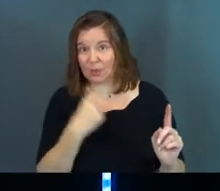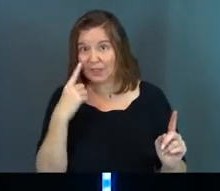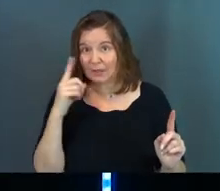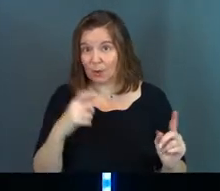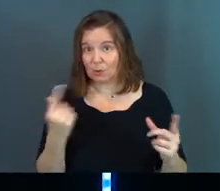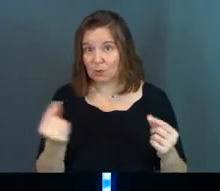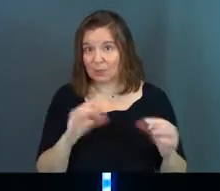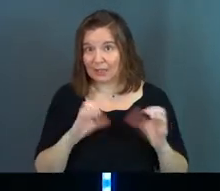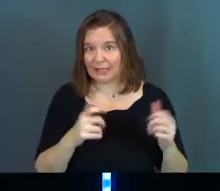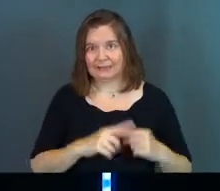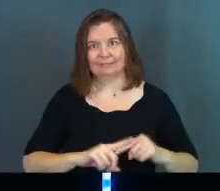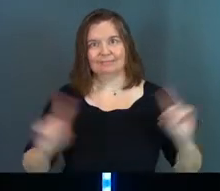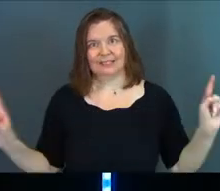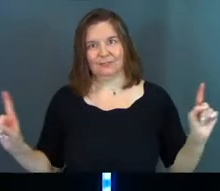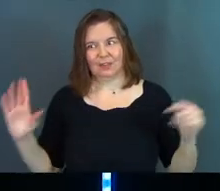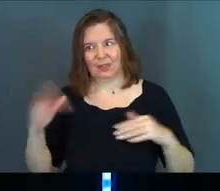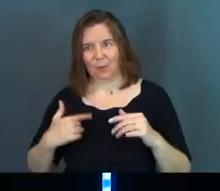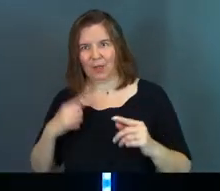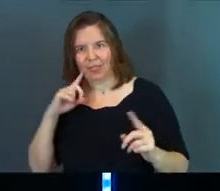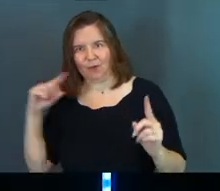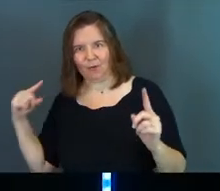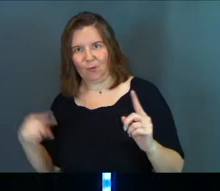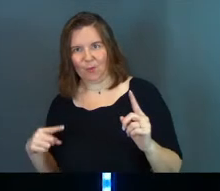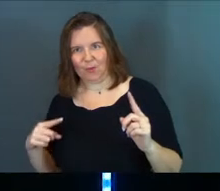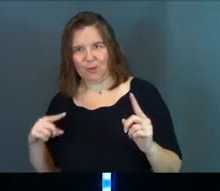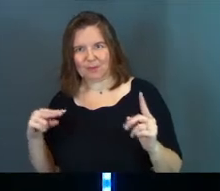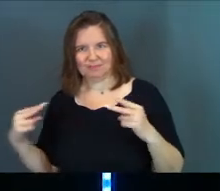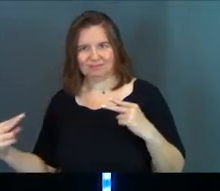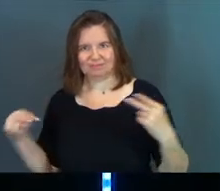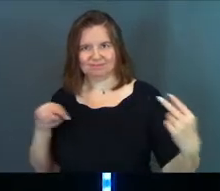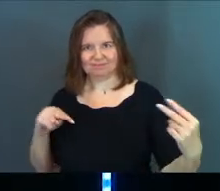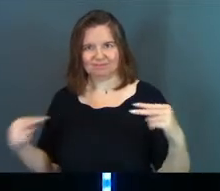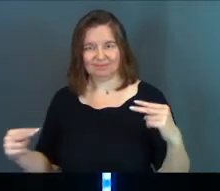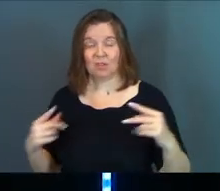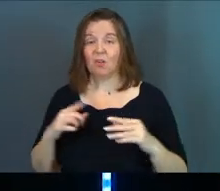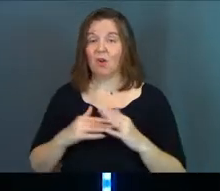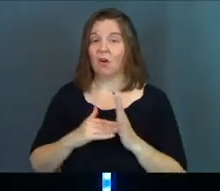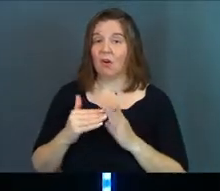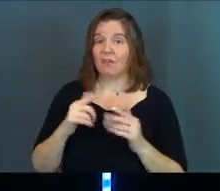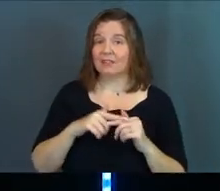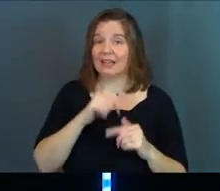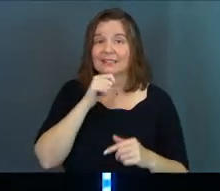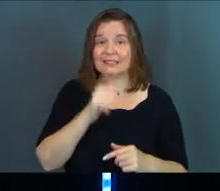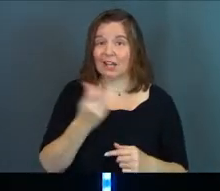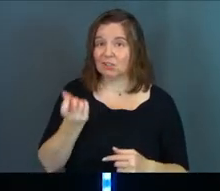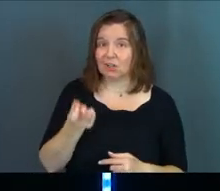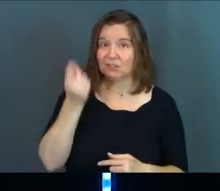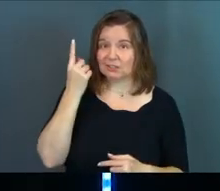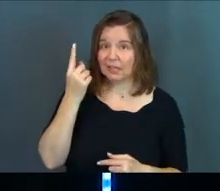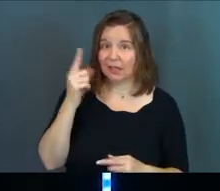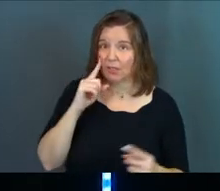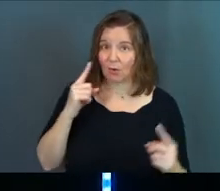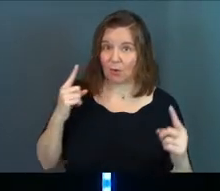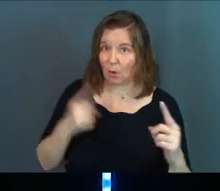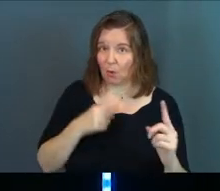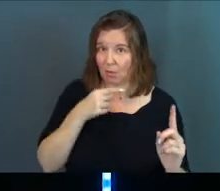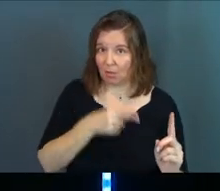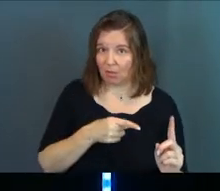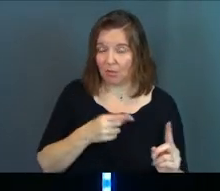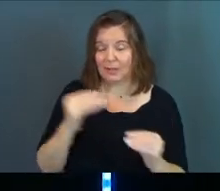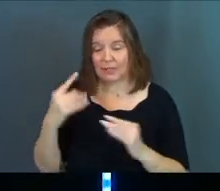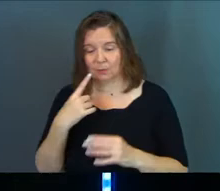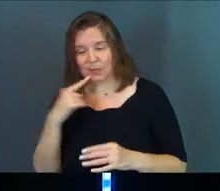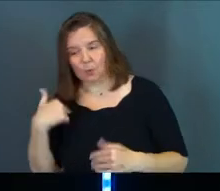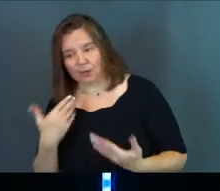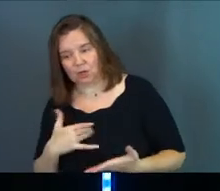they think they're supposed to do in class, is not the same as the teacher's, amen? So the student oftentimes doesn't understand the goal, right? The